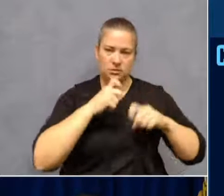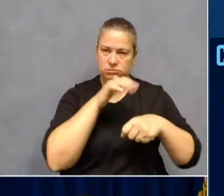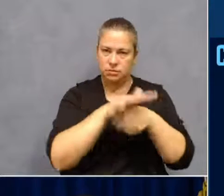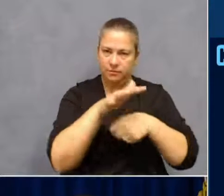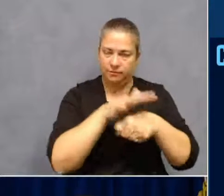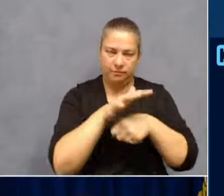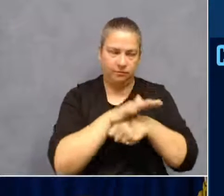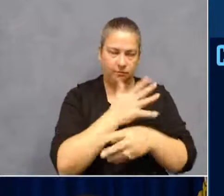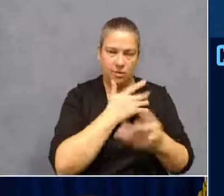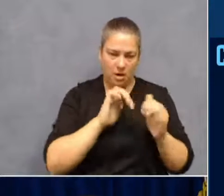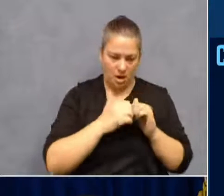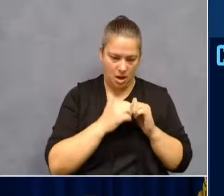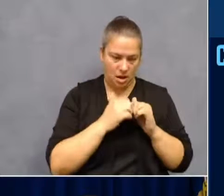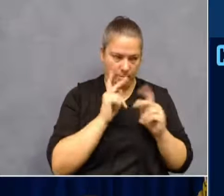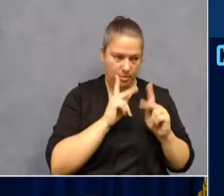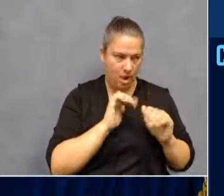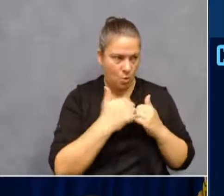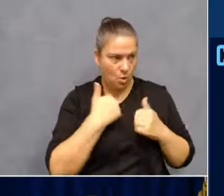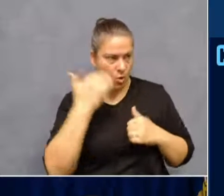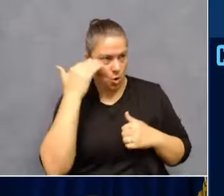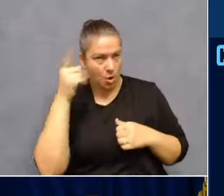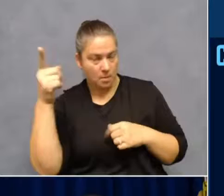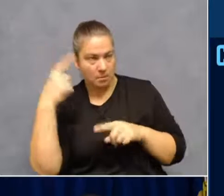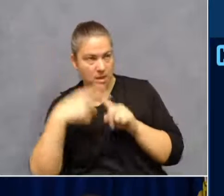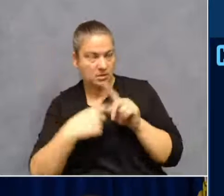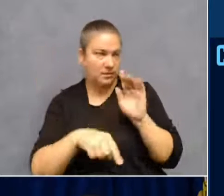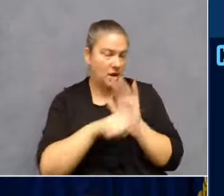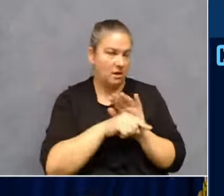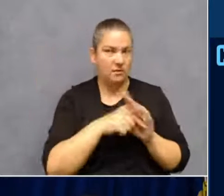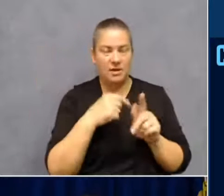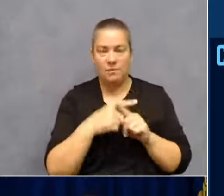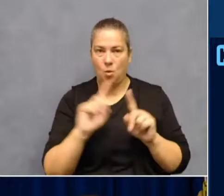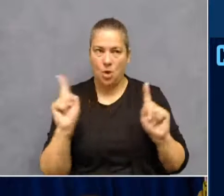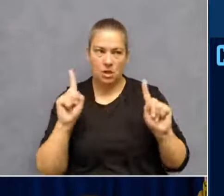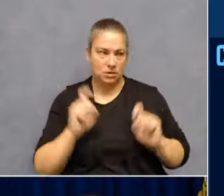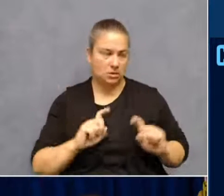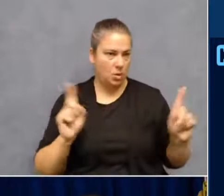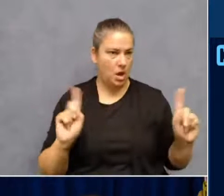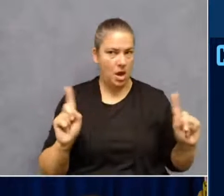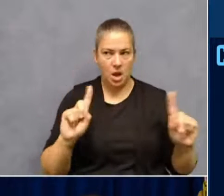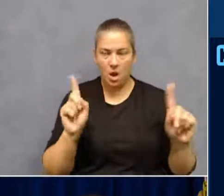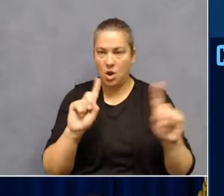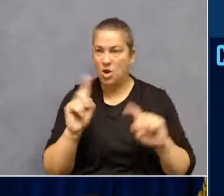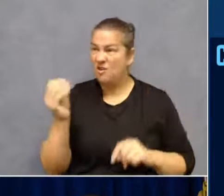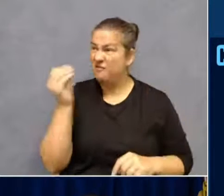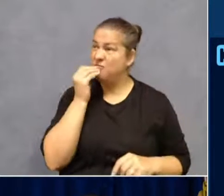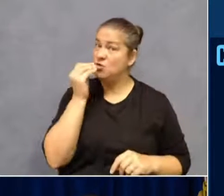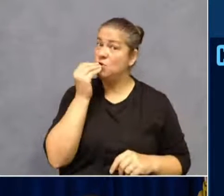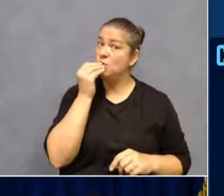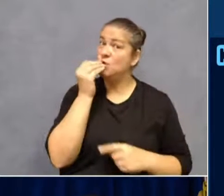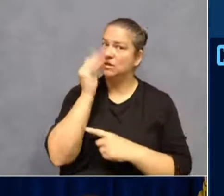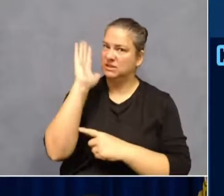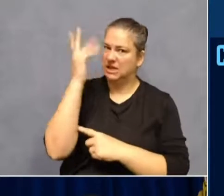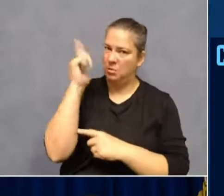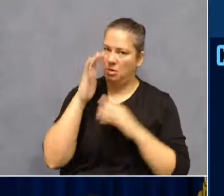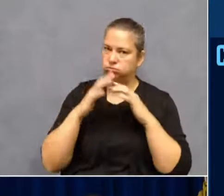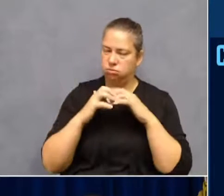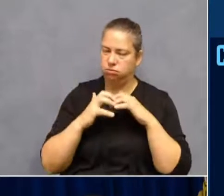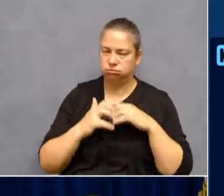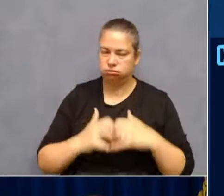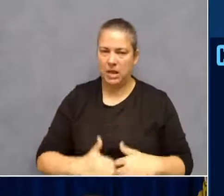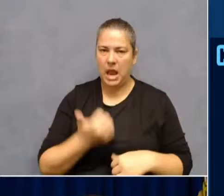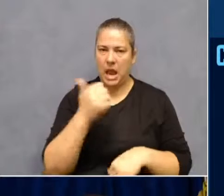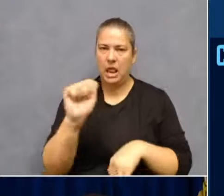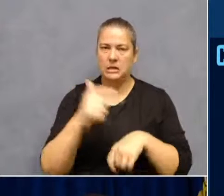it at that time. And even our food supply chain seemed like it might break down at any time. That was a very